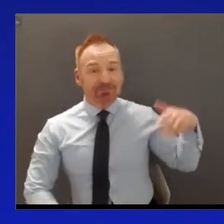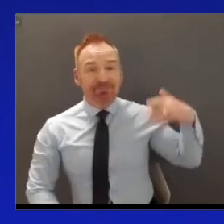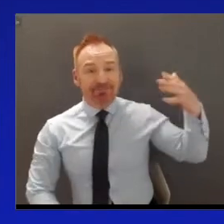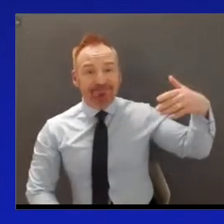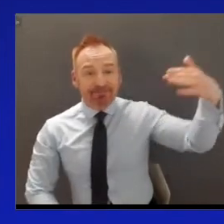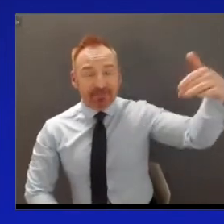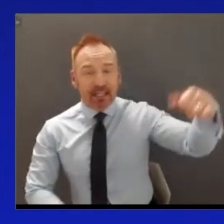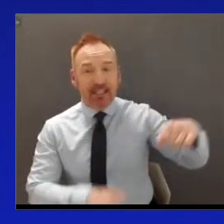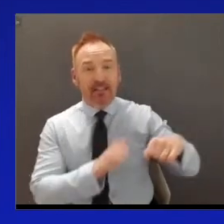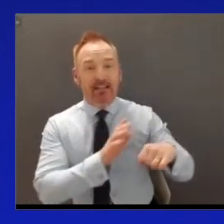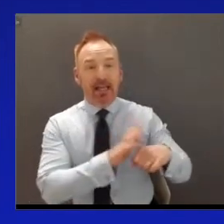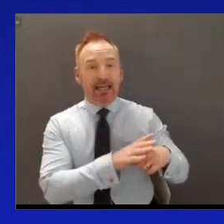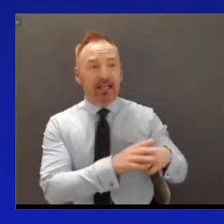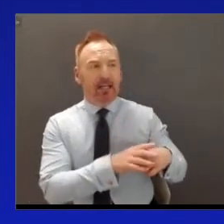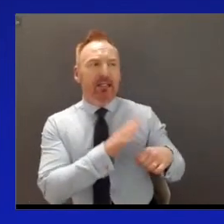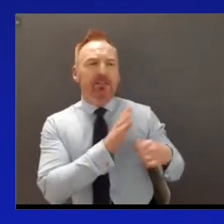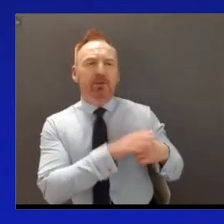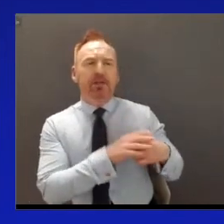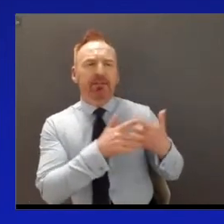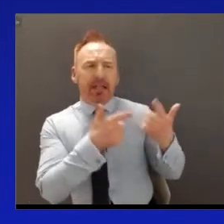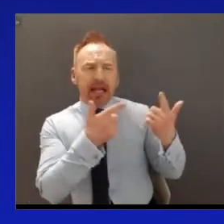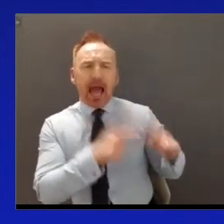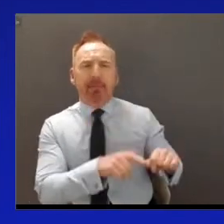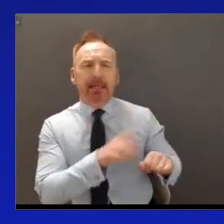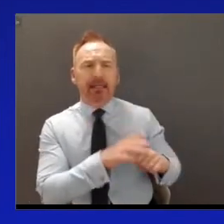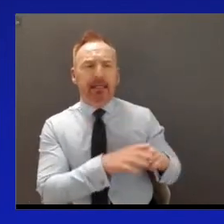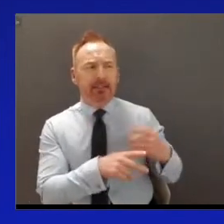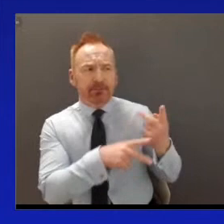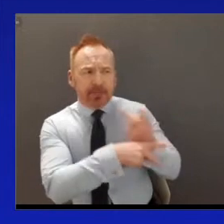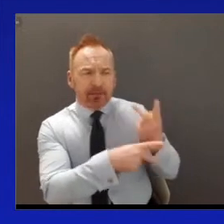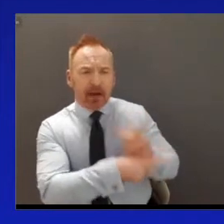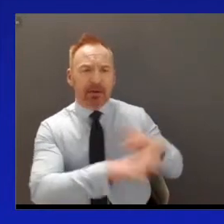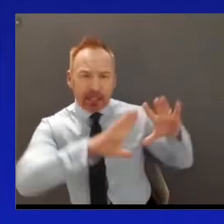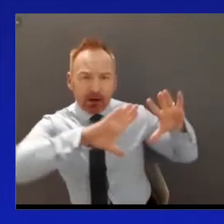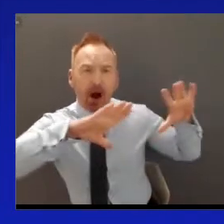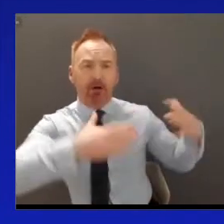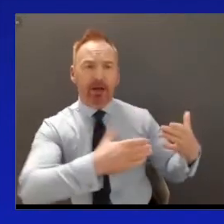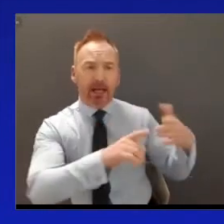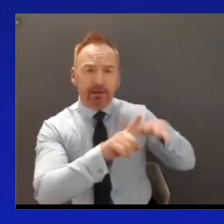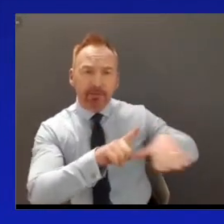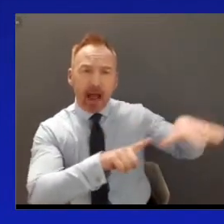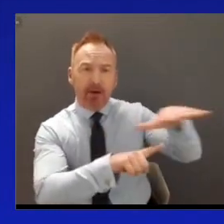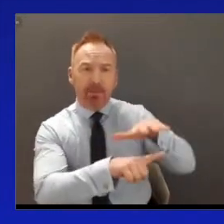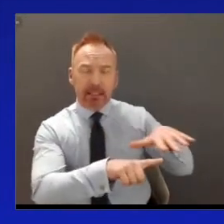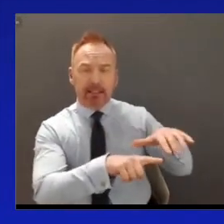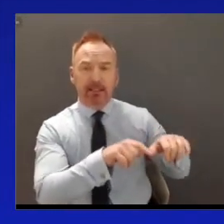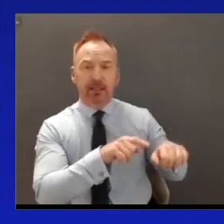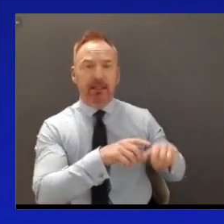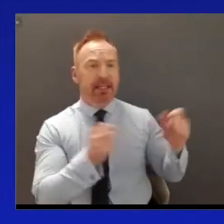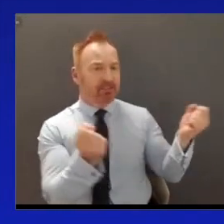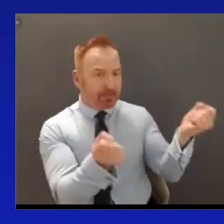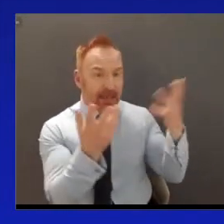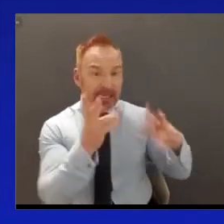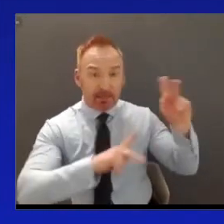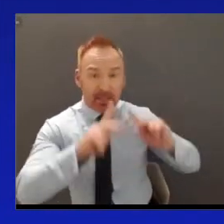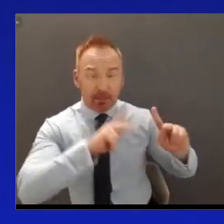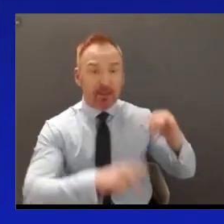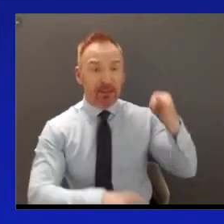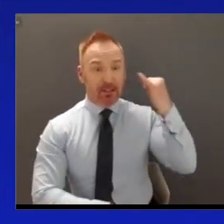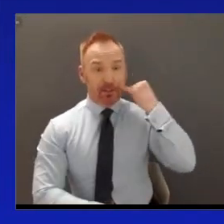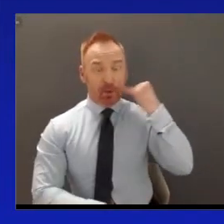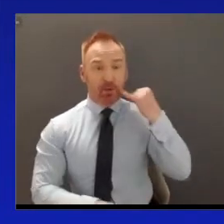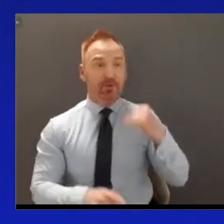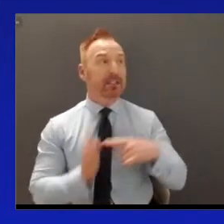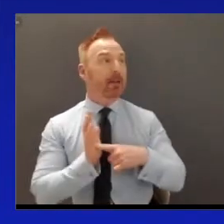what's happening in a congregate care setting, or a workplace. So if we have one person test